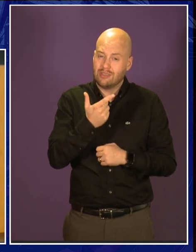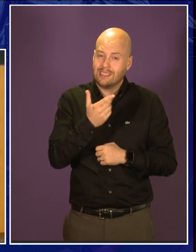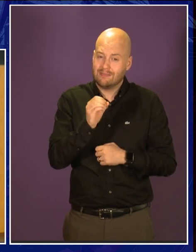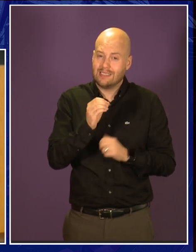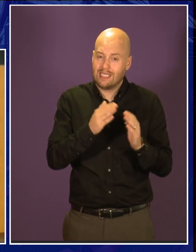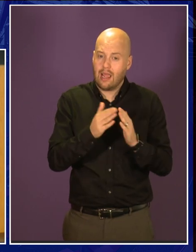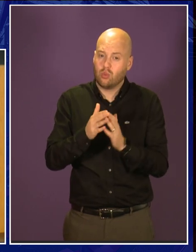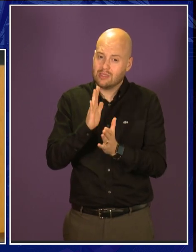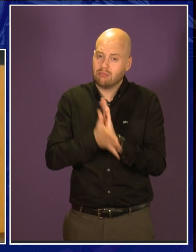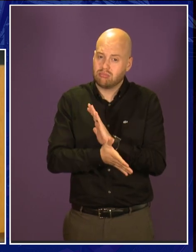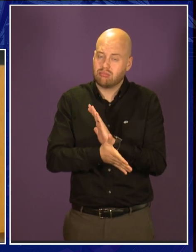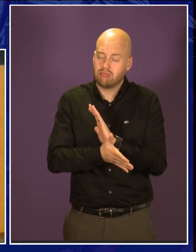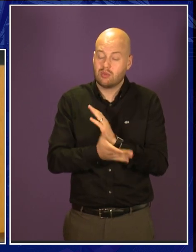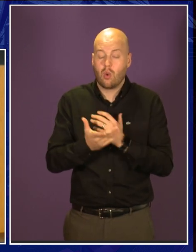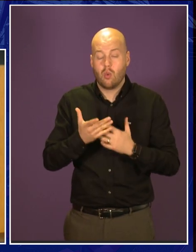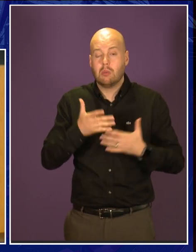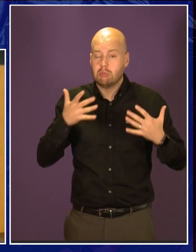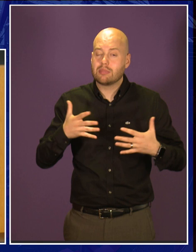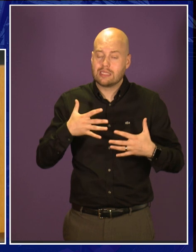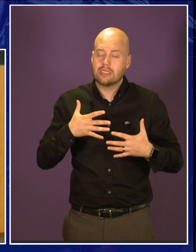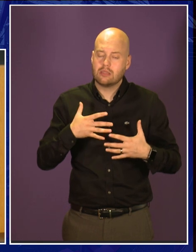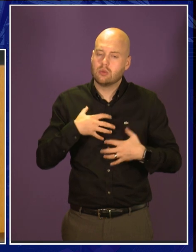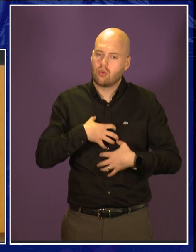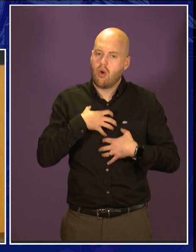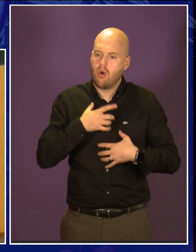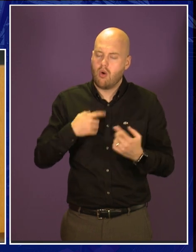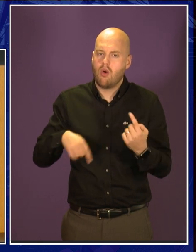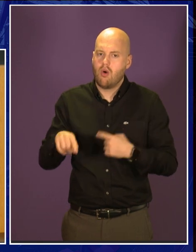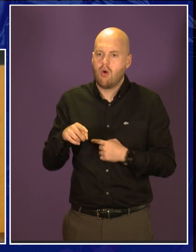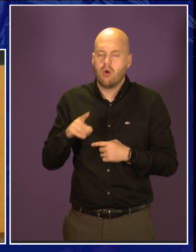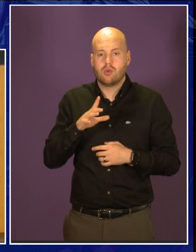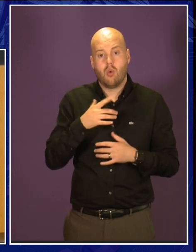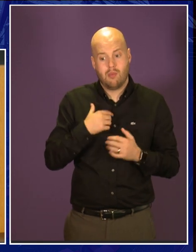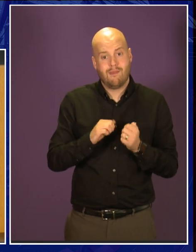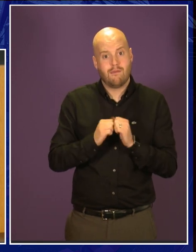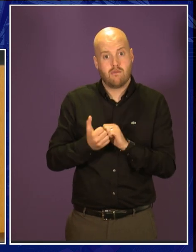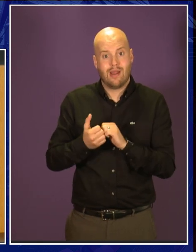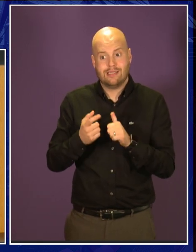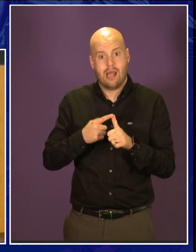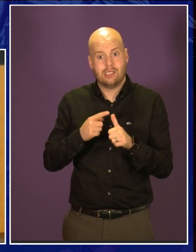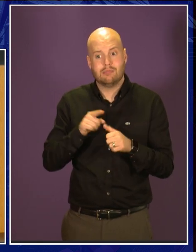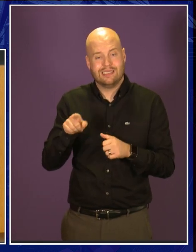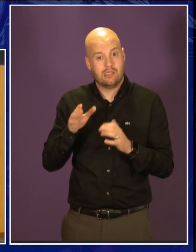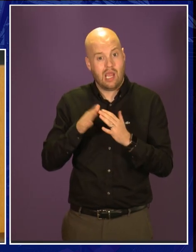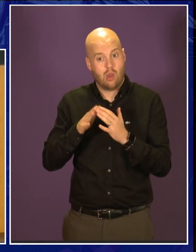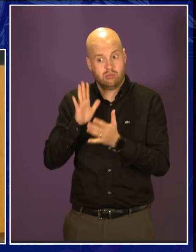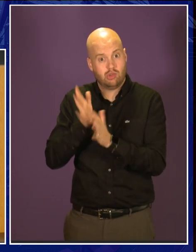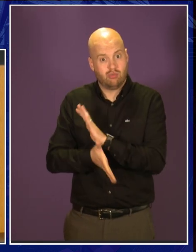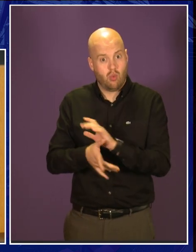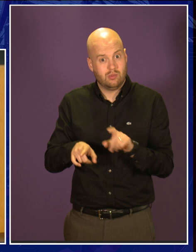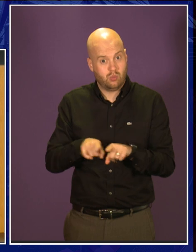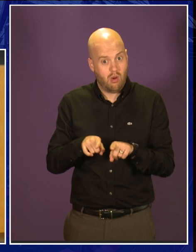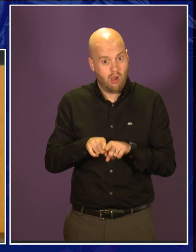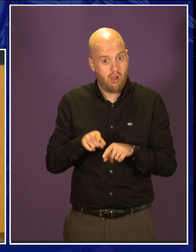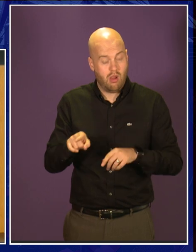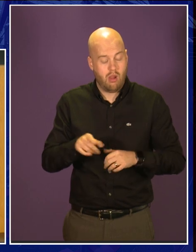everyone. And the house of my friend Ahmed, he's been destroyed also too. So